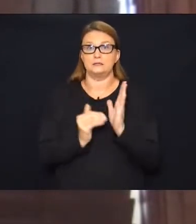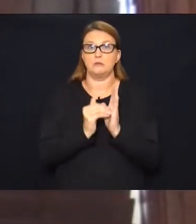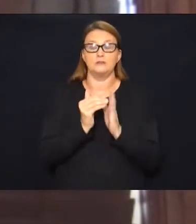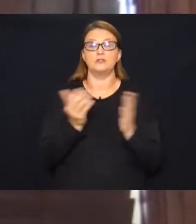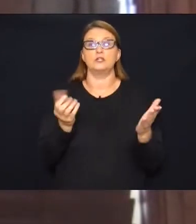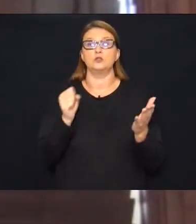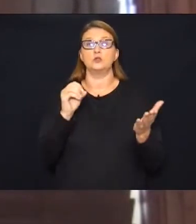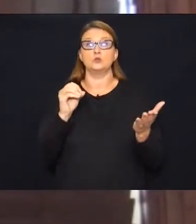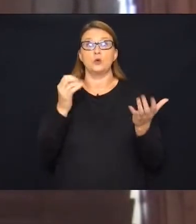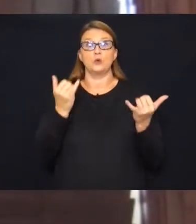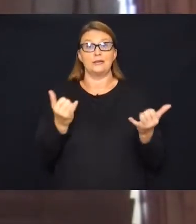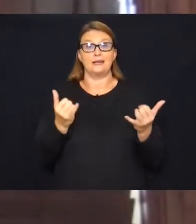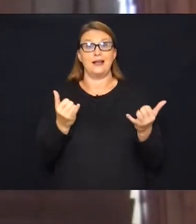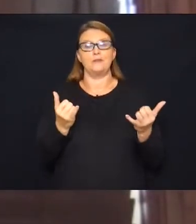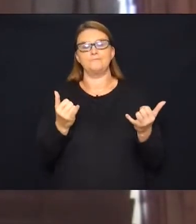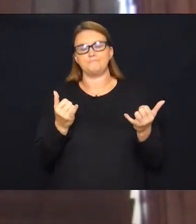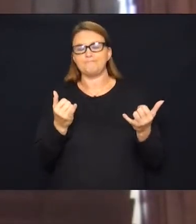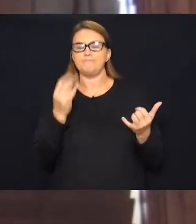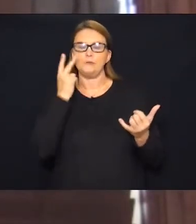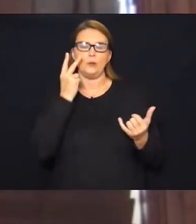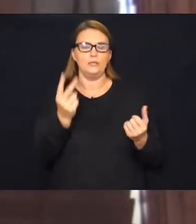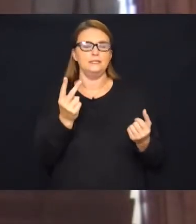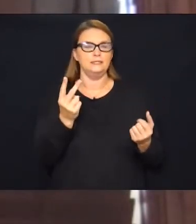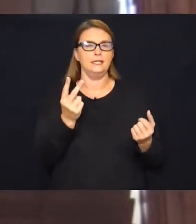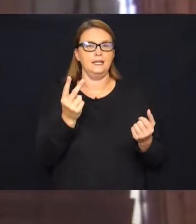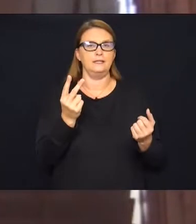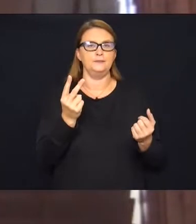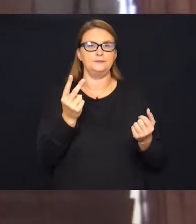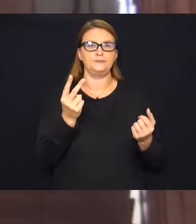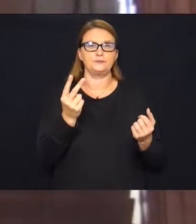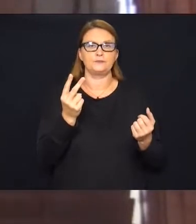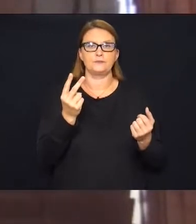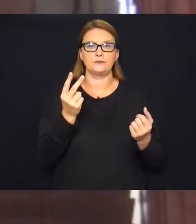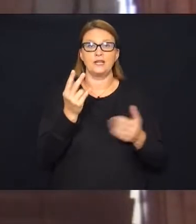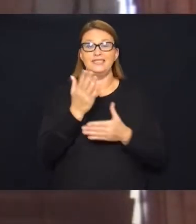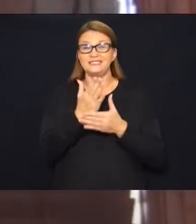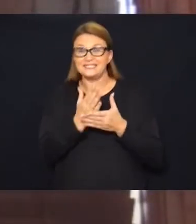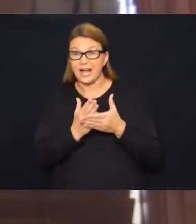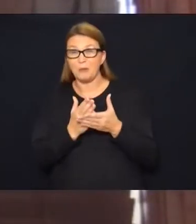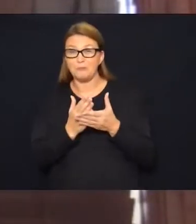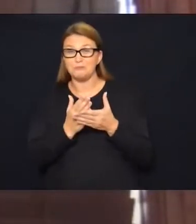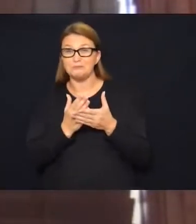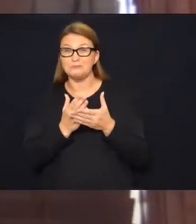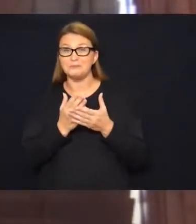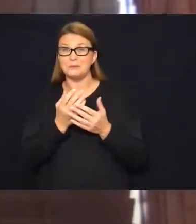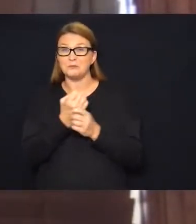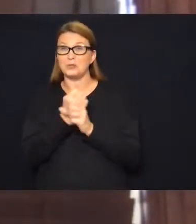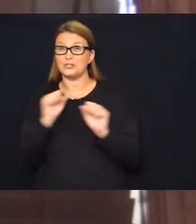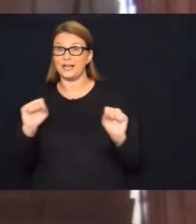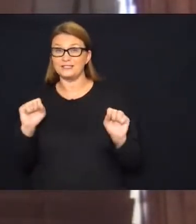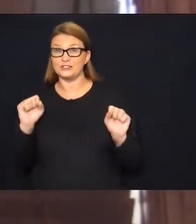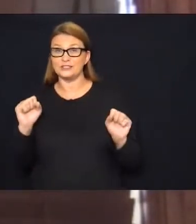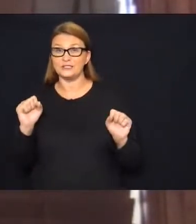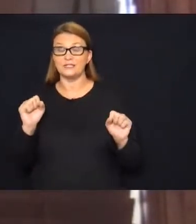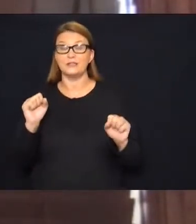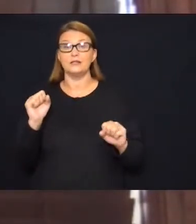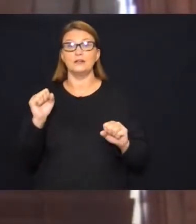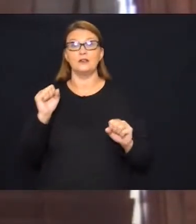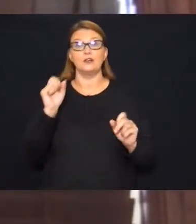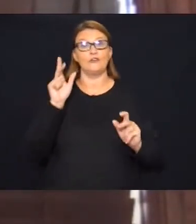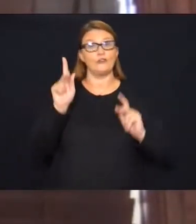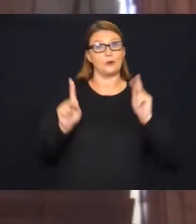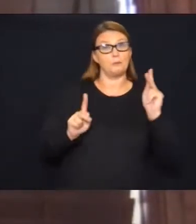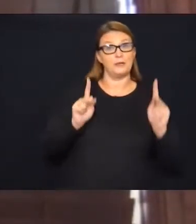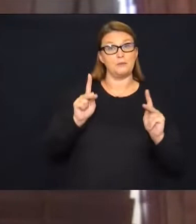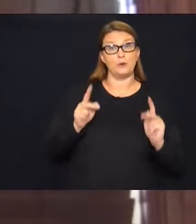Omicron variant, and also start to also lose some protection against people who may be